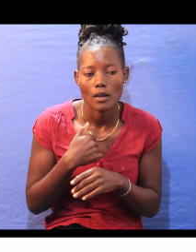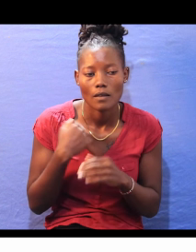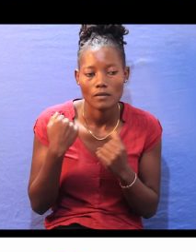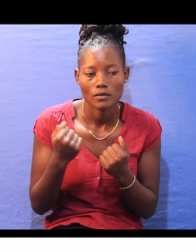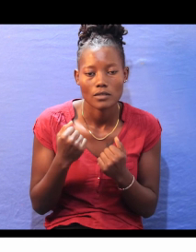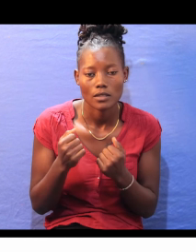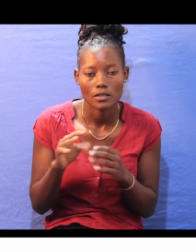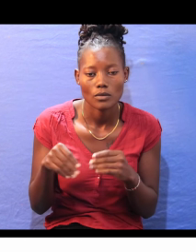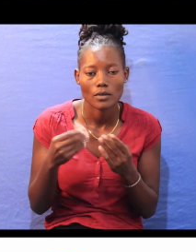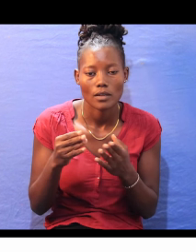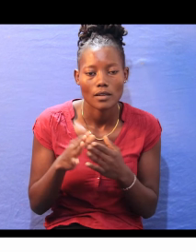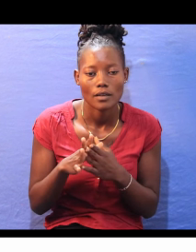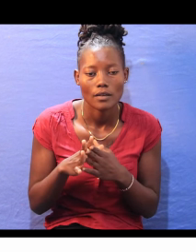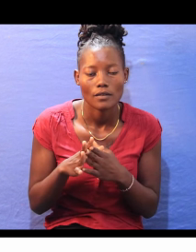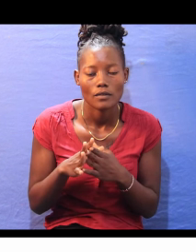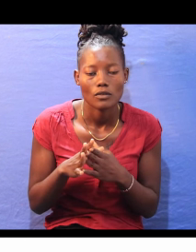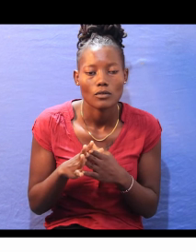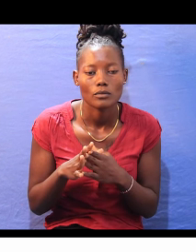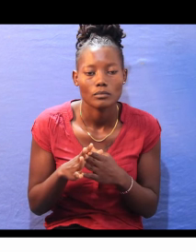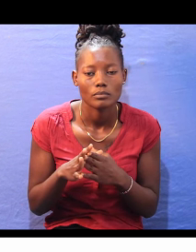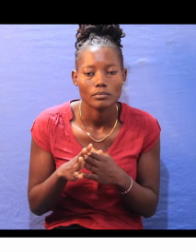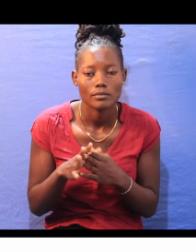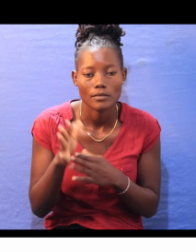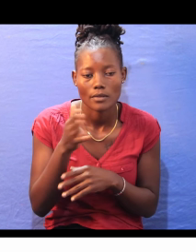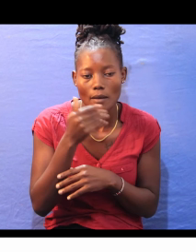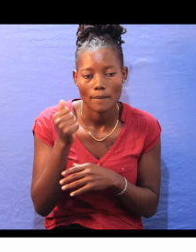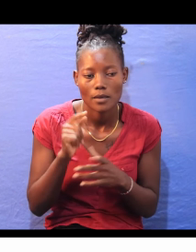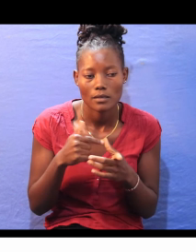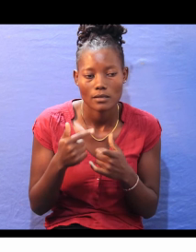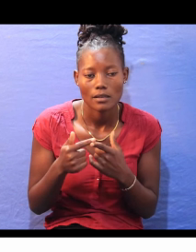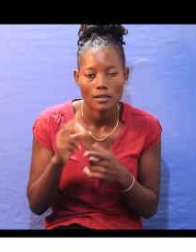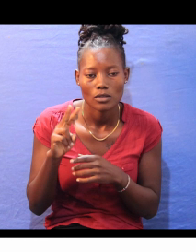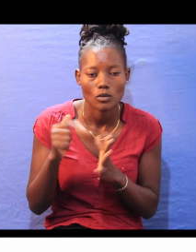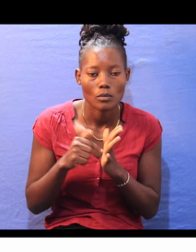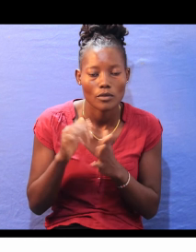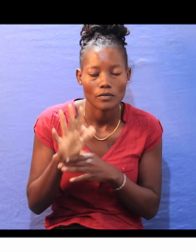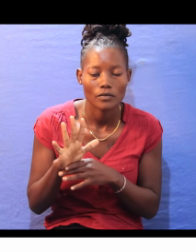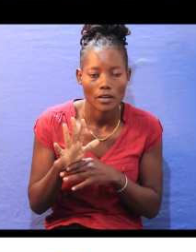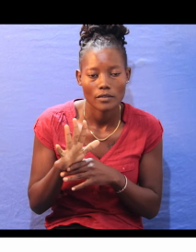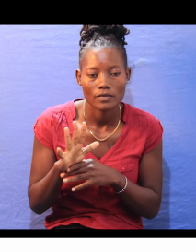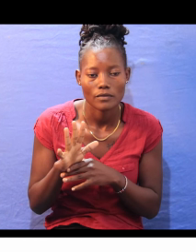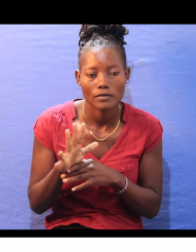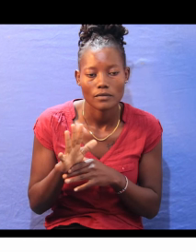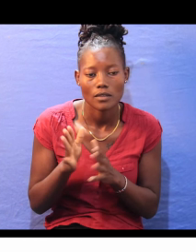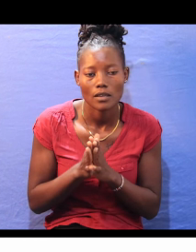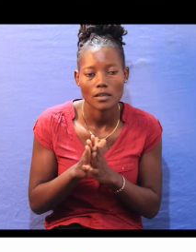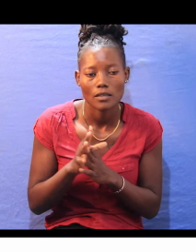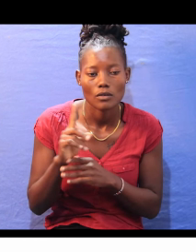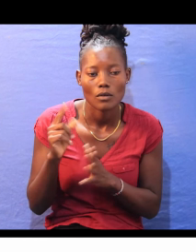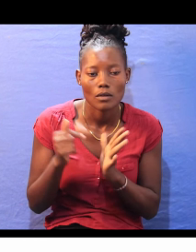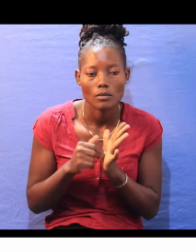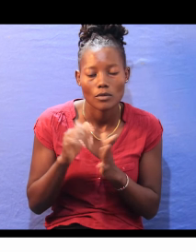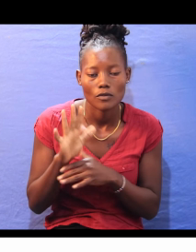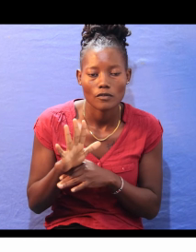give you a score, 1 to 4, and above a 2.5 is excellent, and below 1.5 is